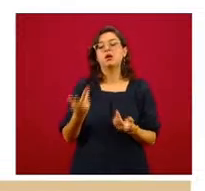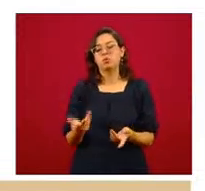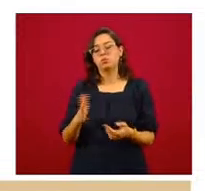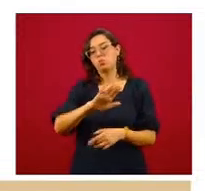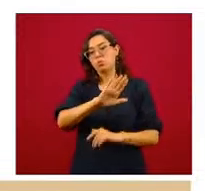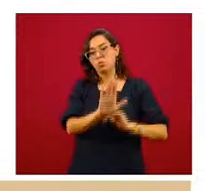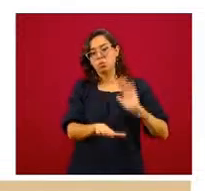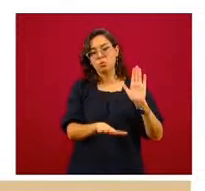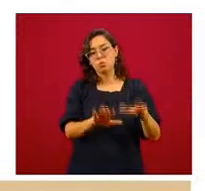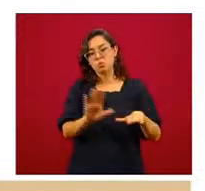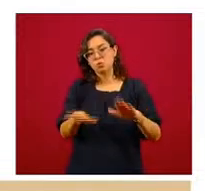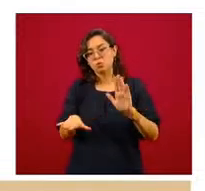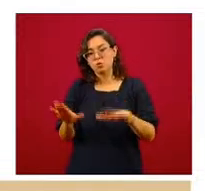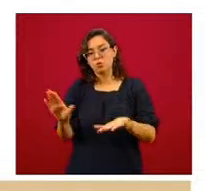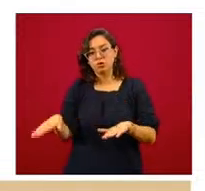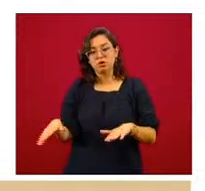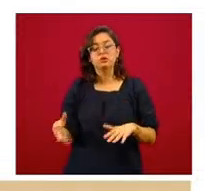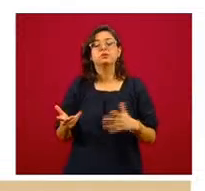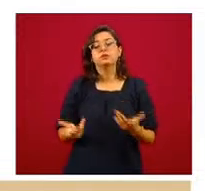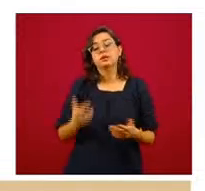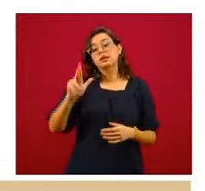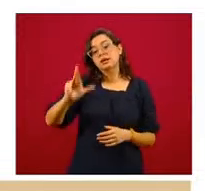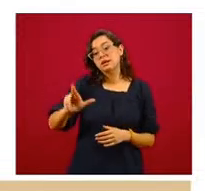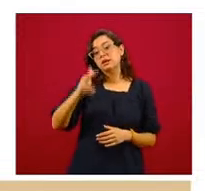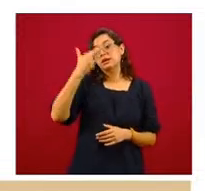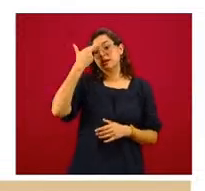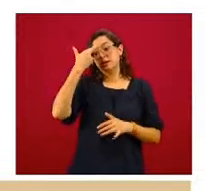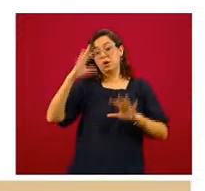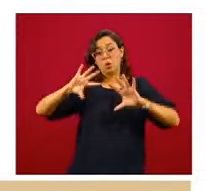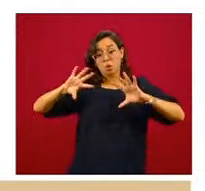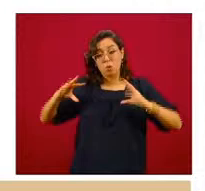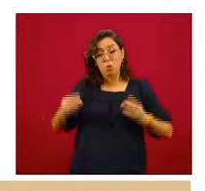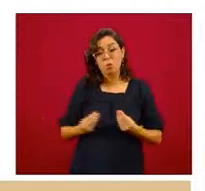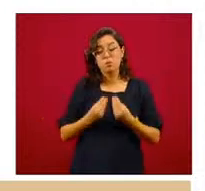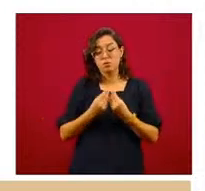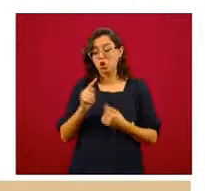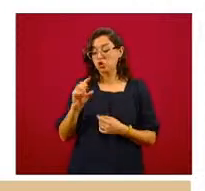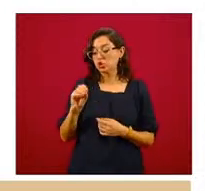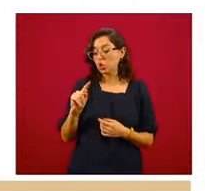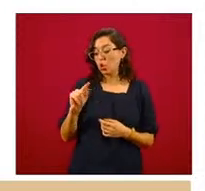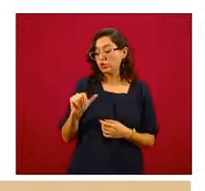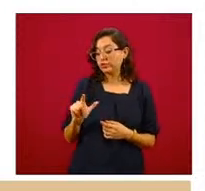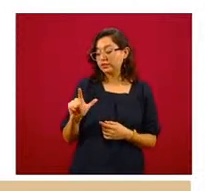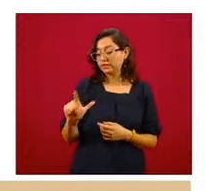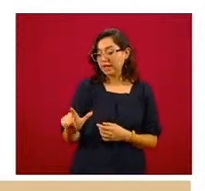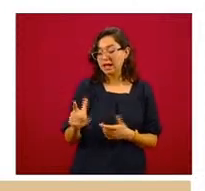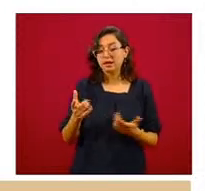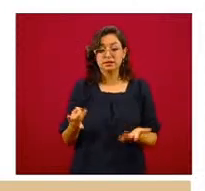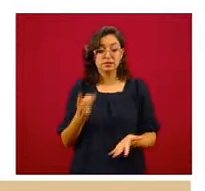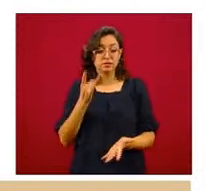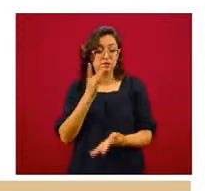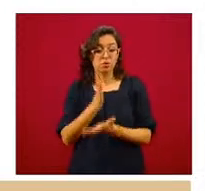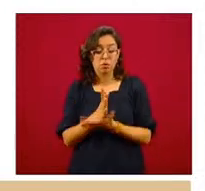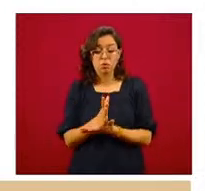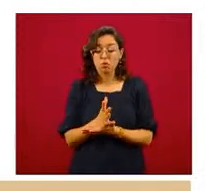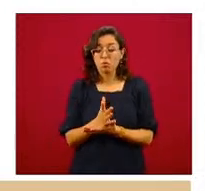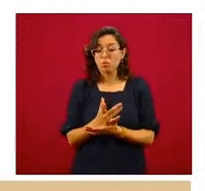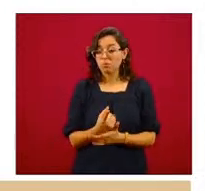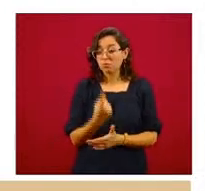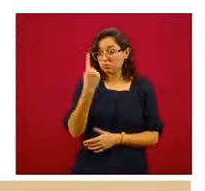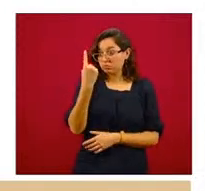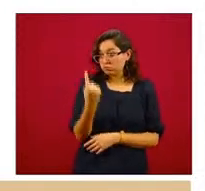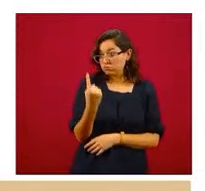federal entity. You must remember that these are total numbers, these are absolute numbers. We're not